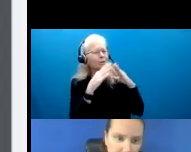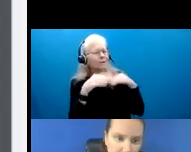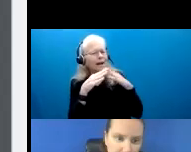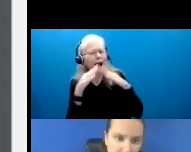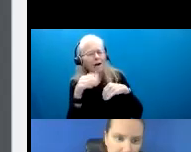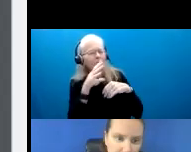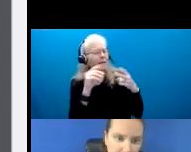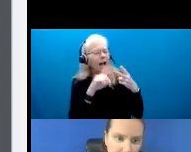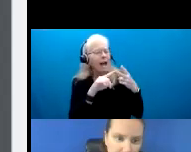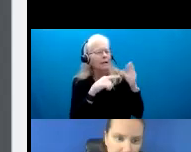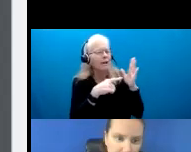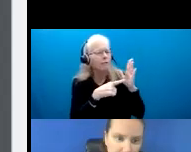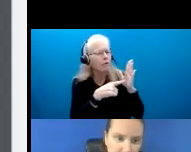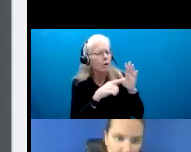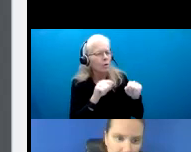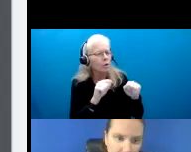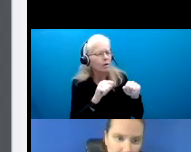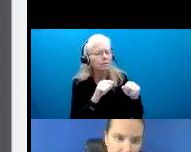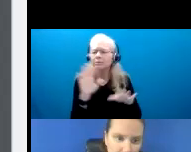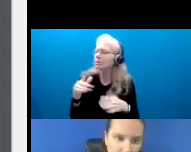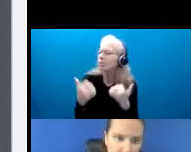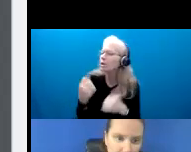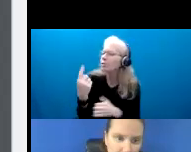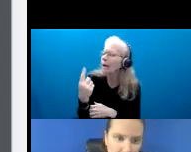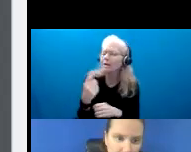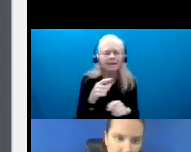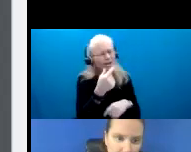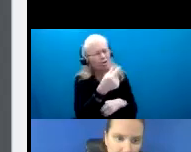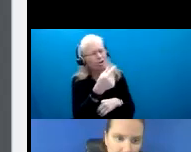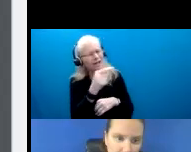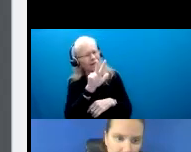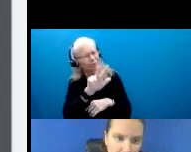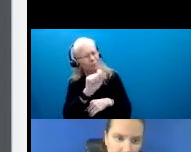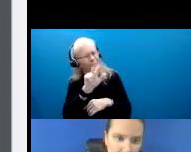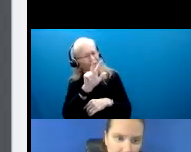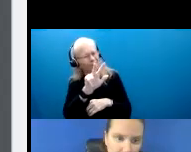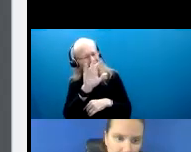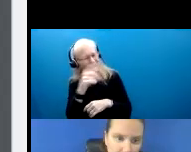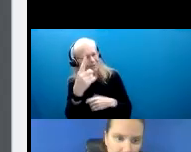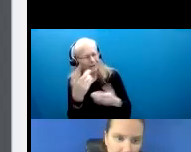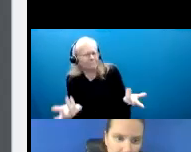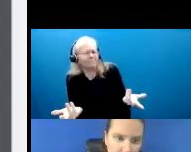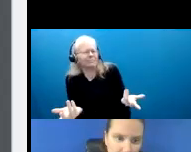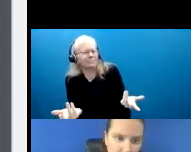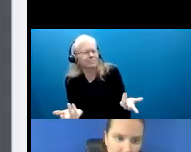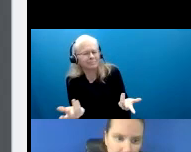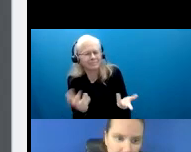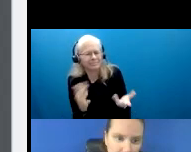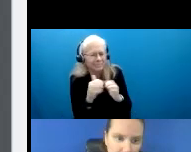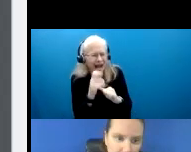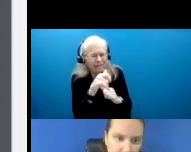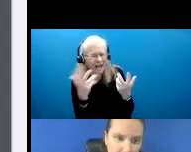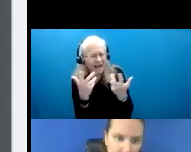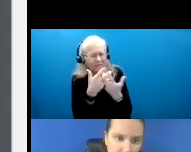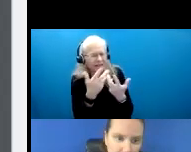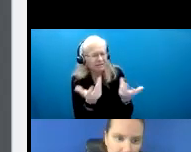that, Eric? Yeah, for 3.3, G Yes. 3.3 there. Yeah. I'm just wondering, if we're looking at the scope of what we're looking at